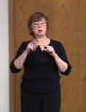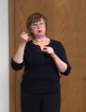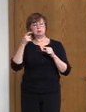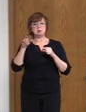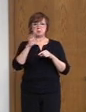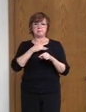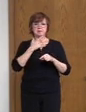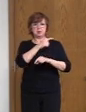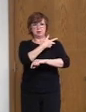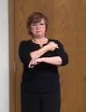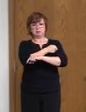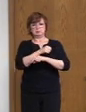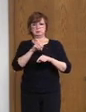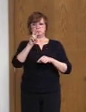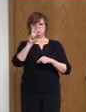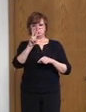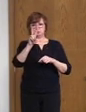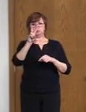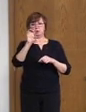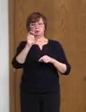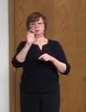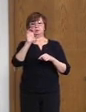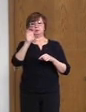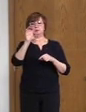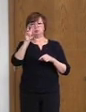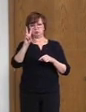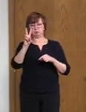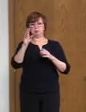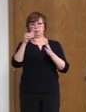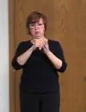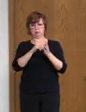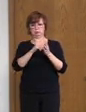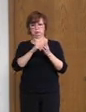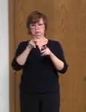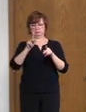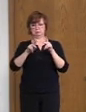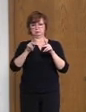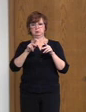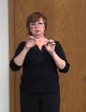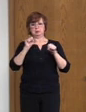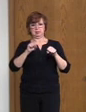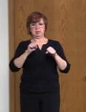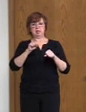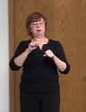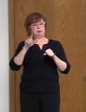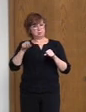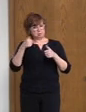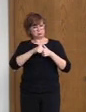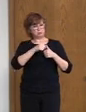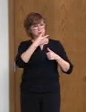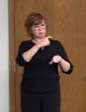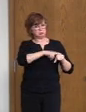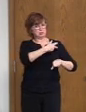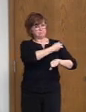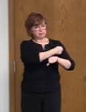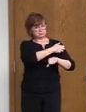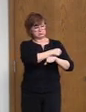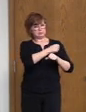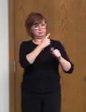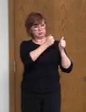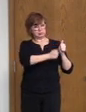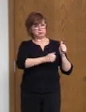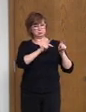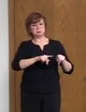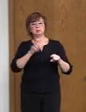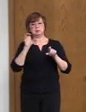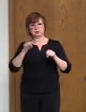be about 202,000, enough to vaccinate 101,000 people in Saskatchewan.